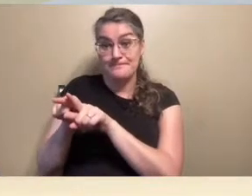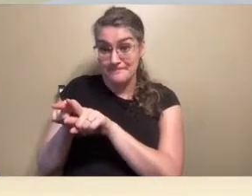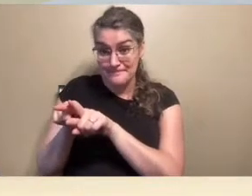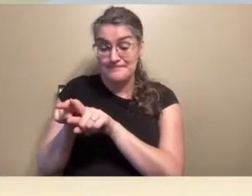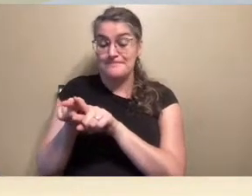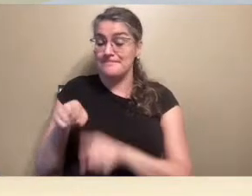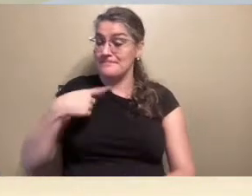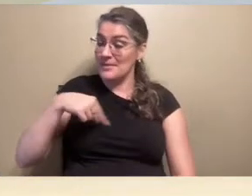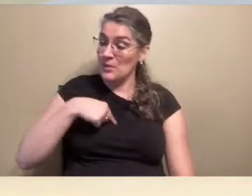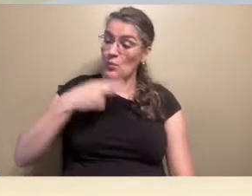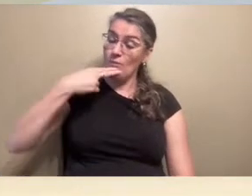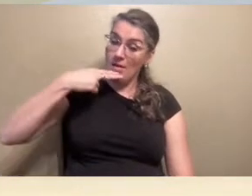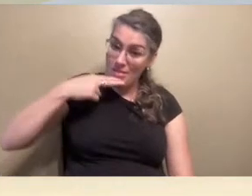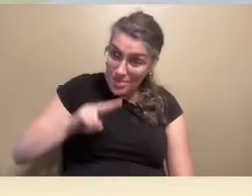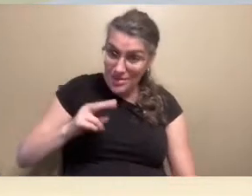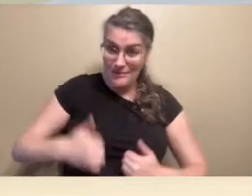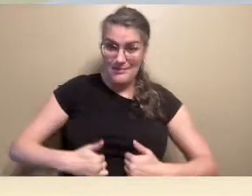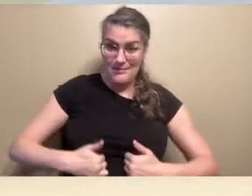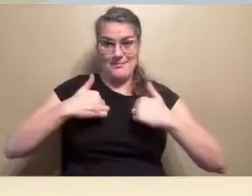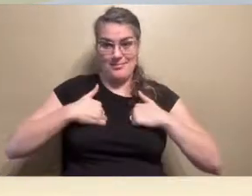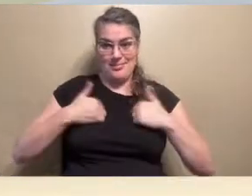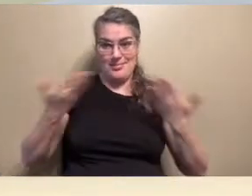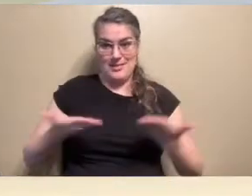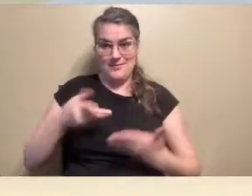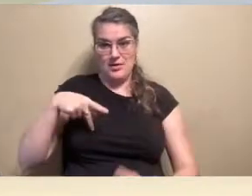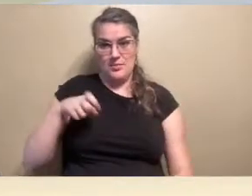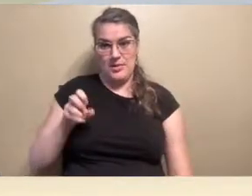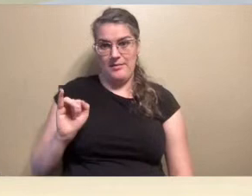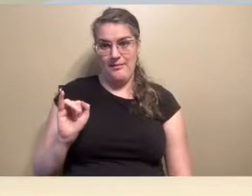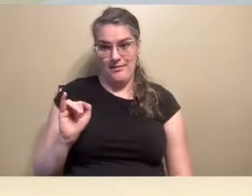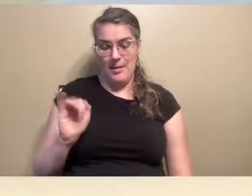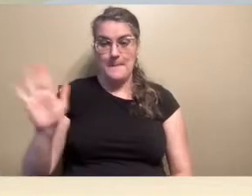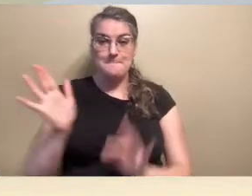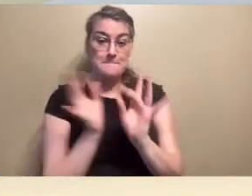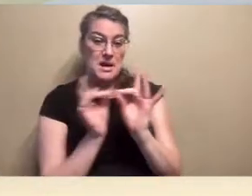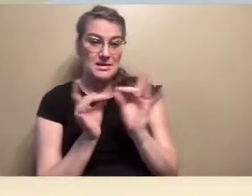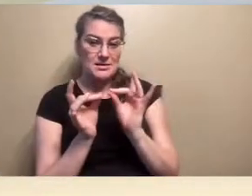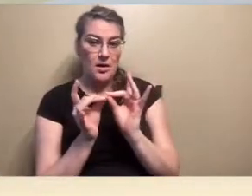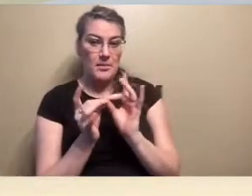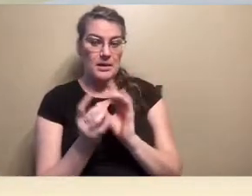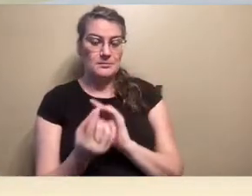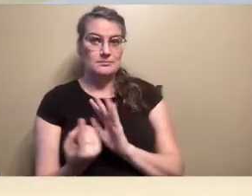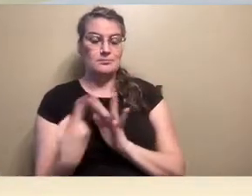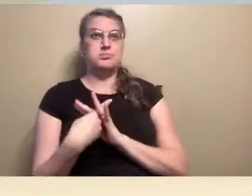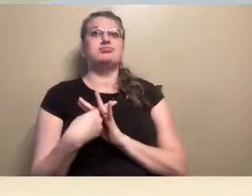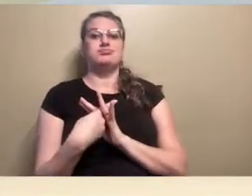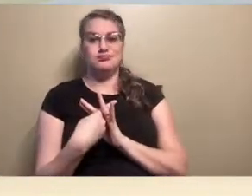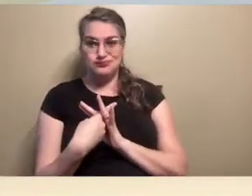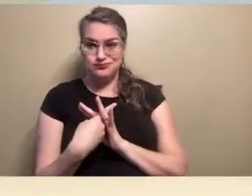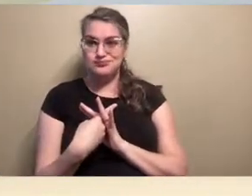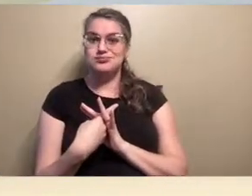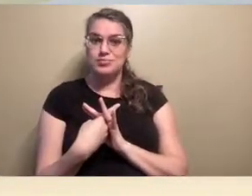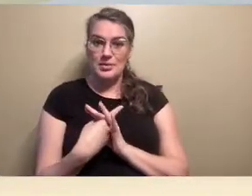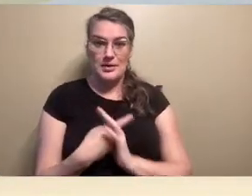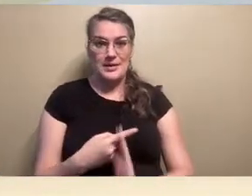but I think his comment prompts me to say it again. There's no place I would rather be living during